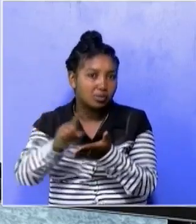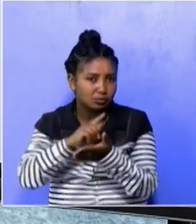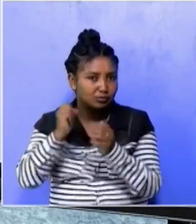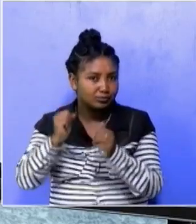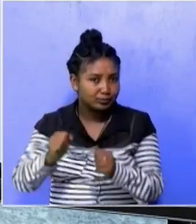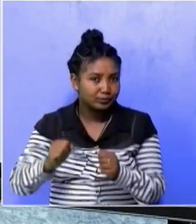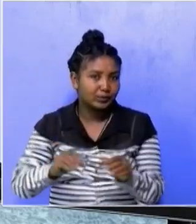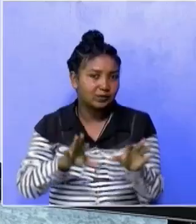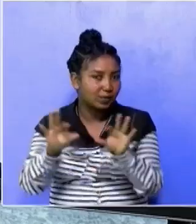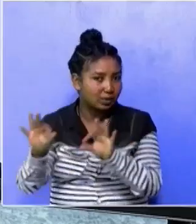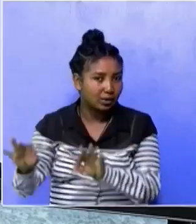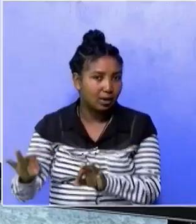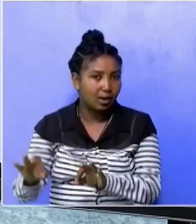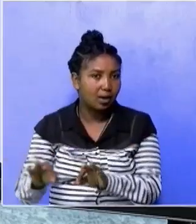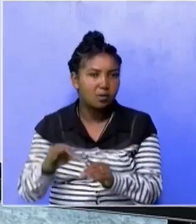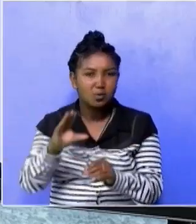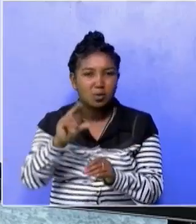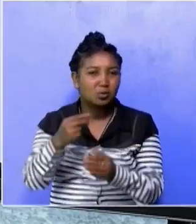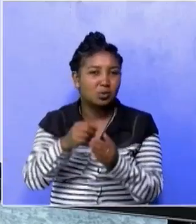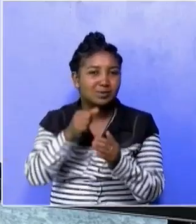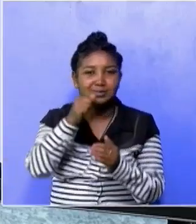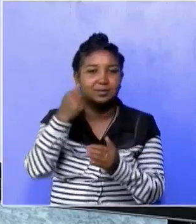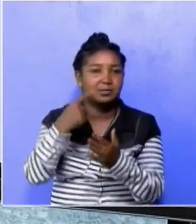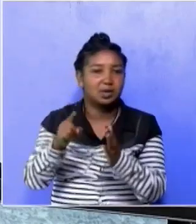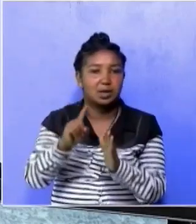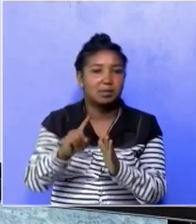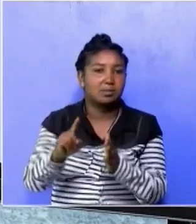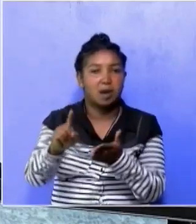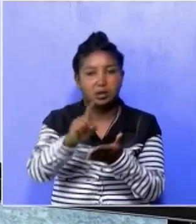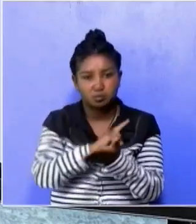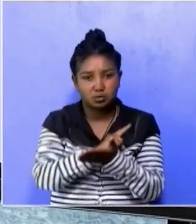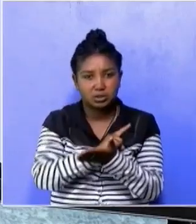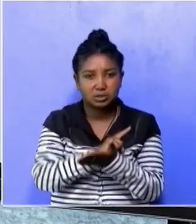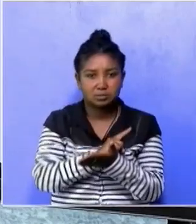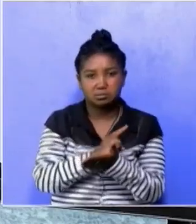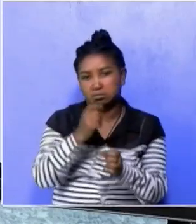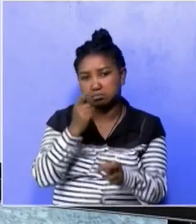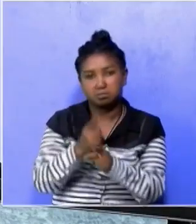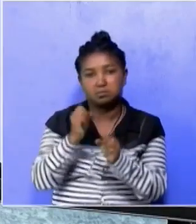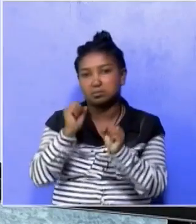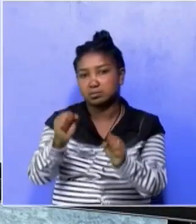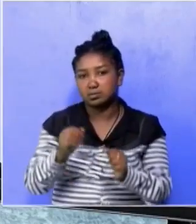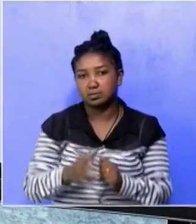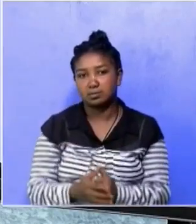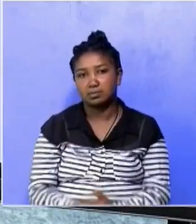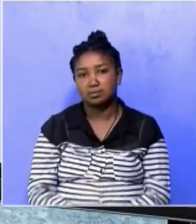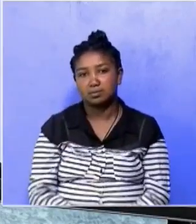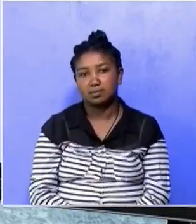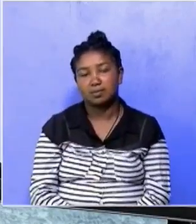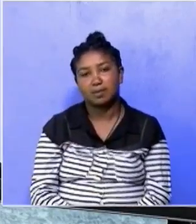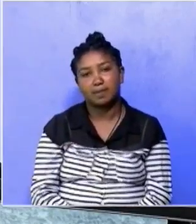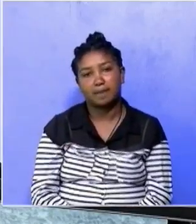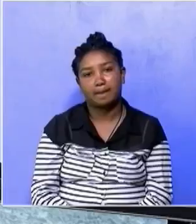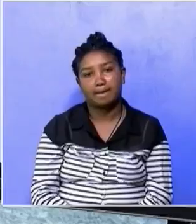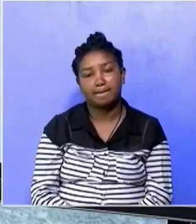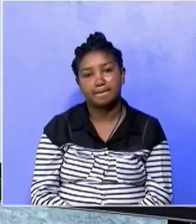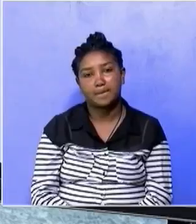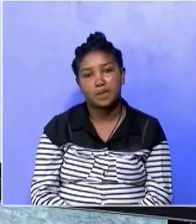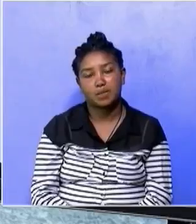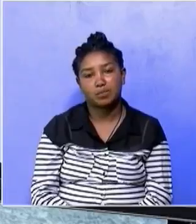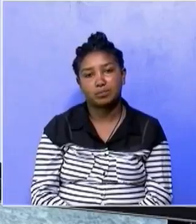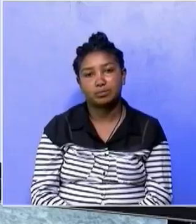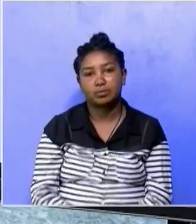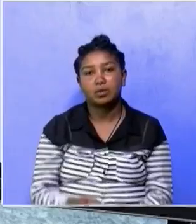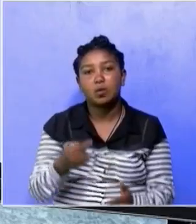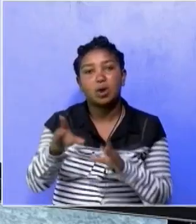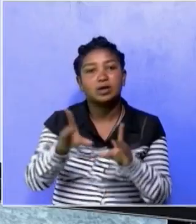possible. Yeah. So not only yesterday. Last week also appropriate time adverb.